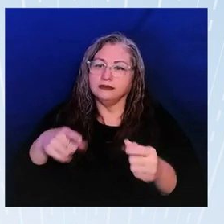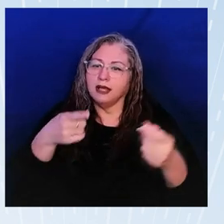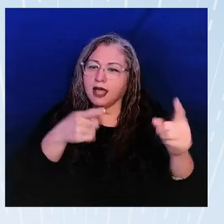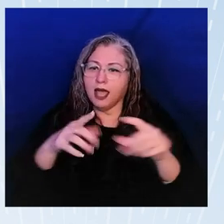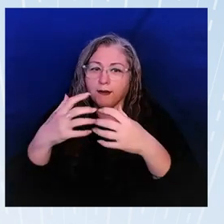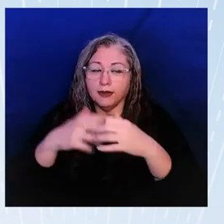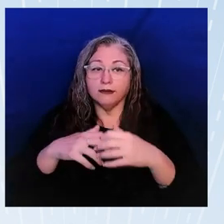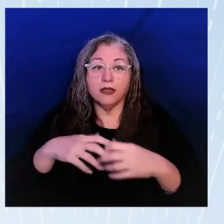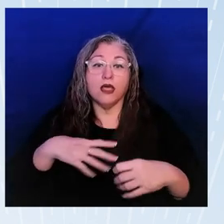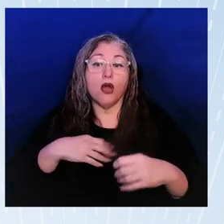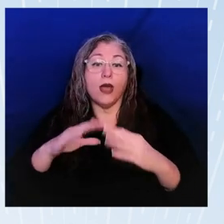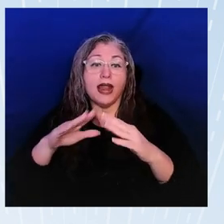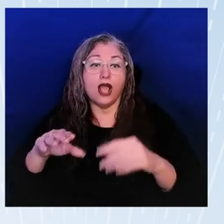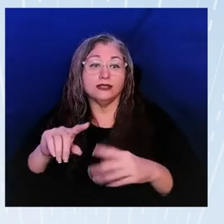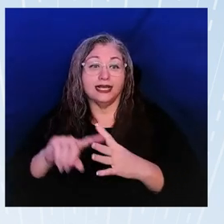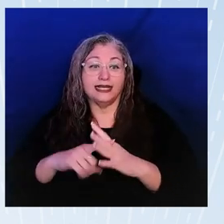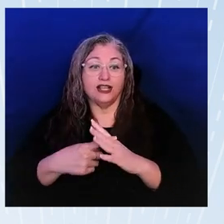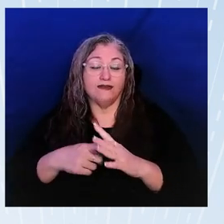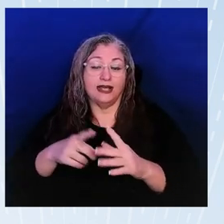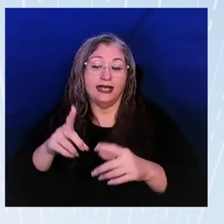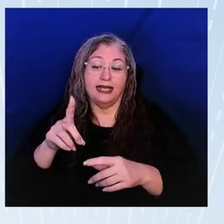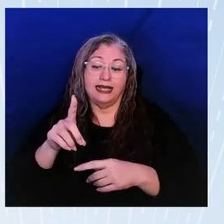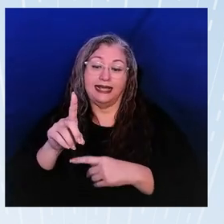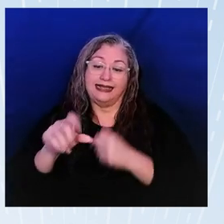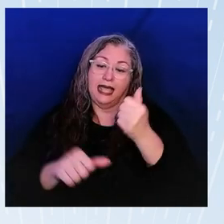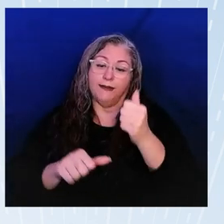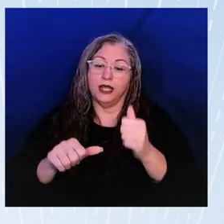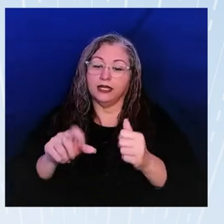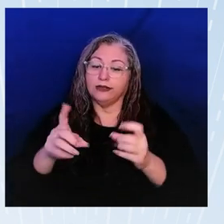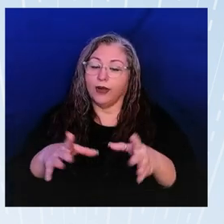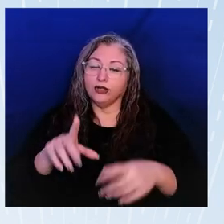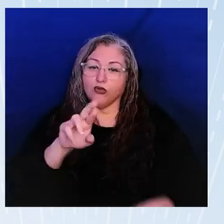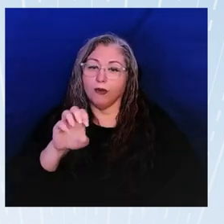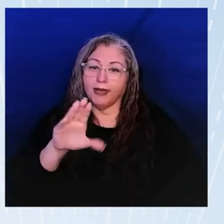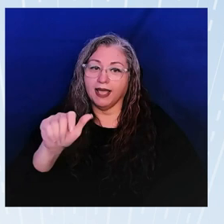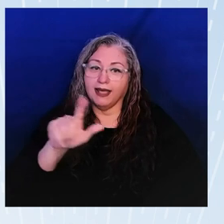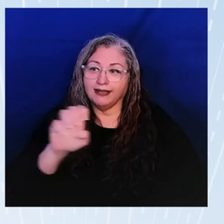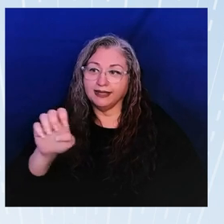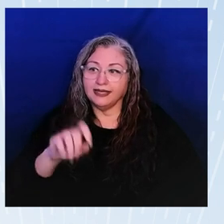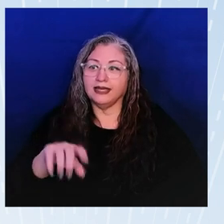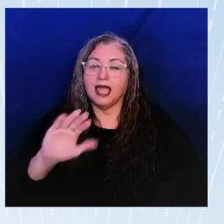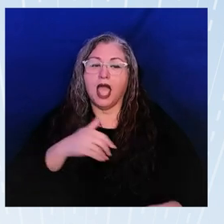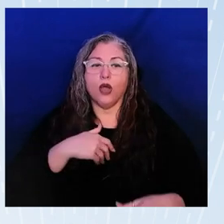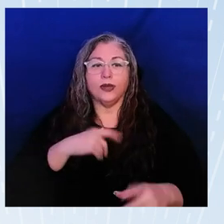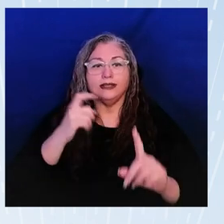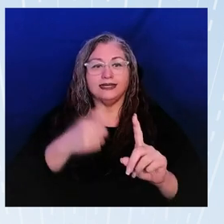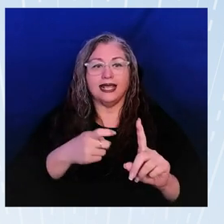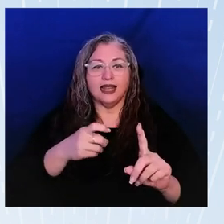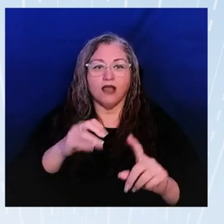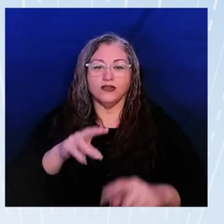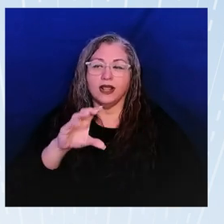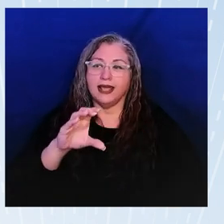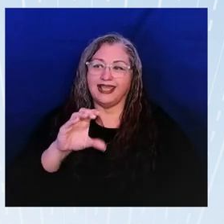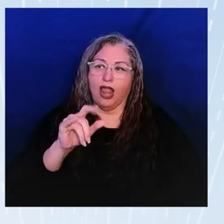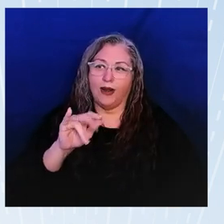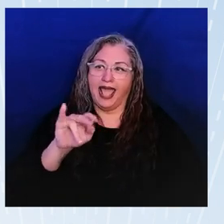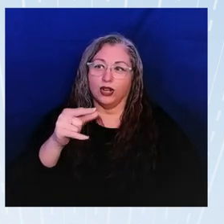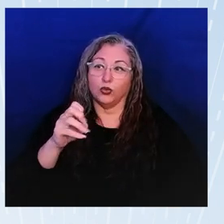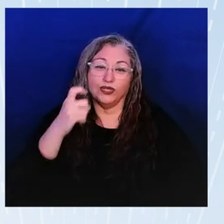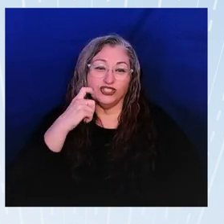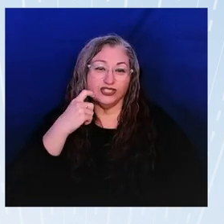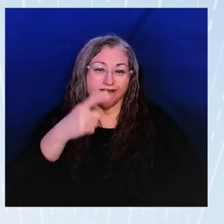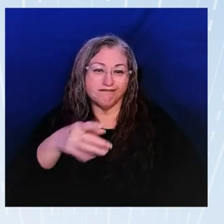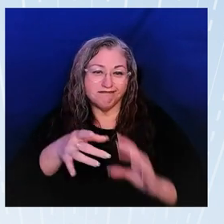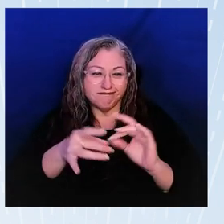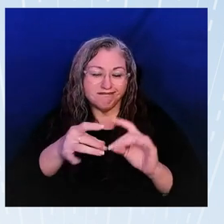House Initiative Deputy Director Rebecca Lee, our Commission's designated federal officers Caroline Goon, who you just heard from, Sarah